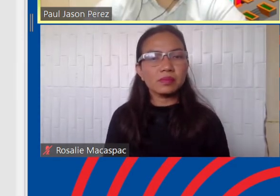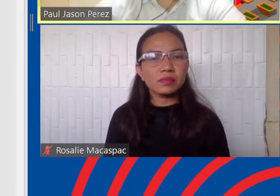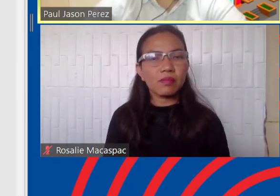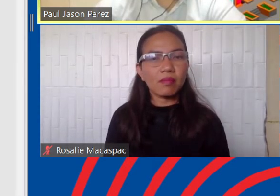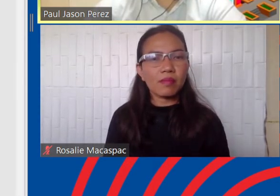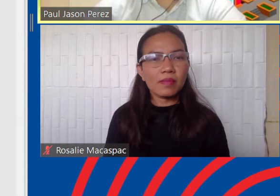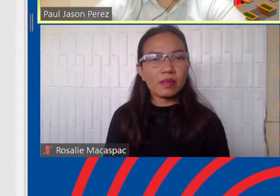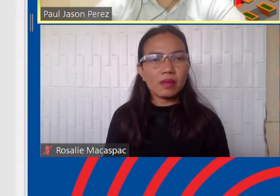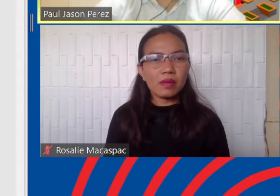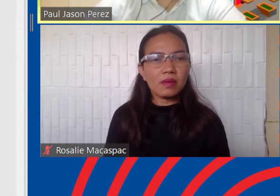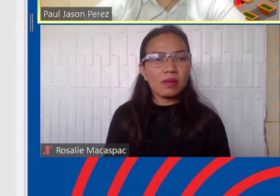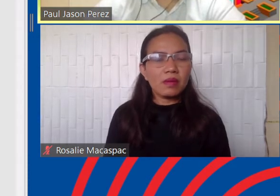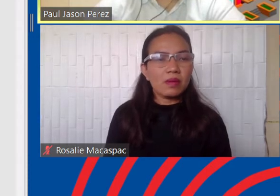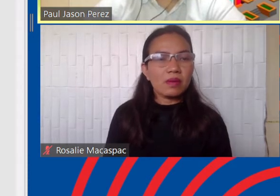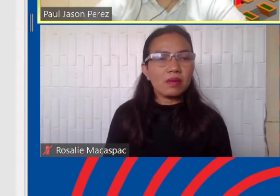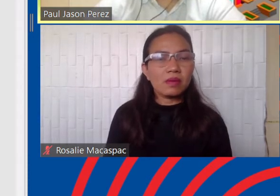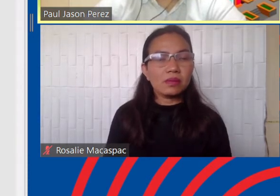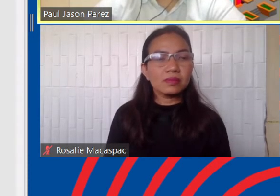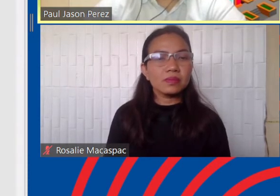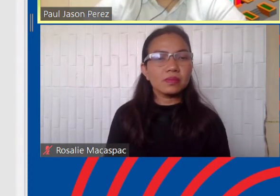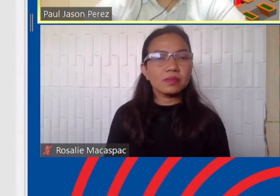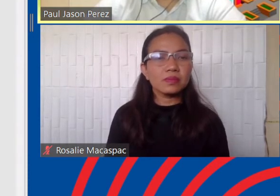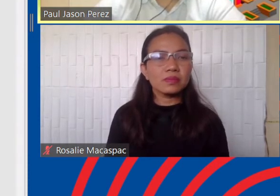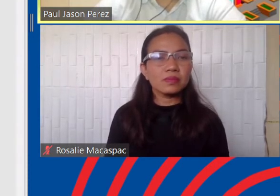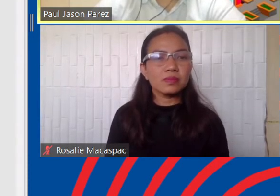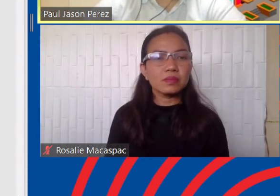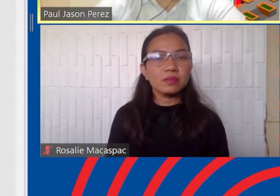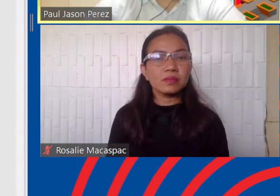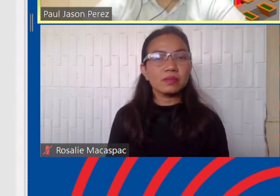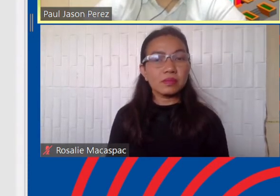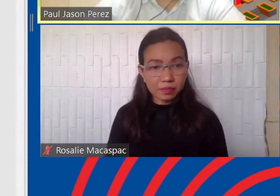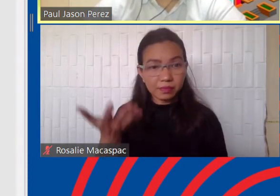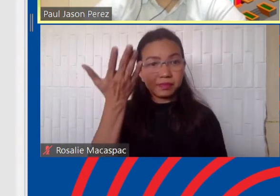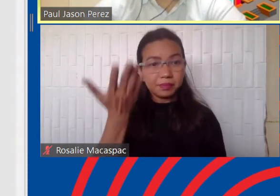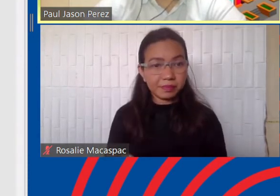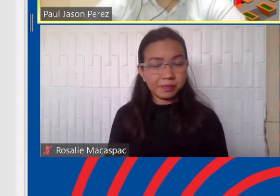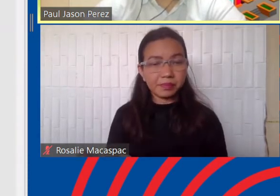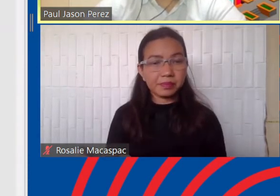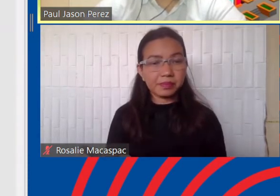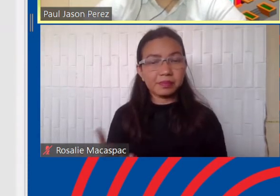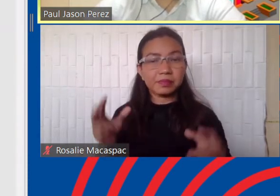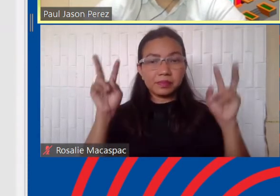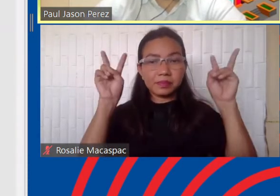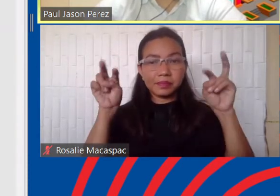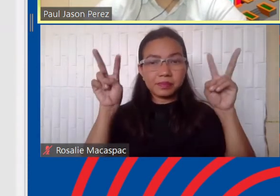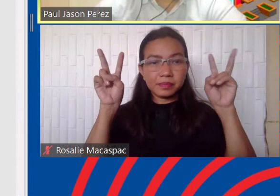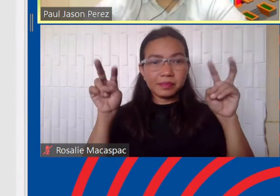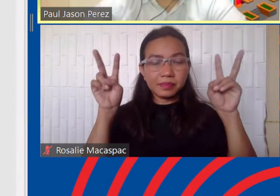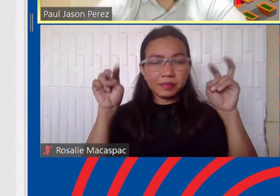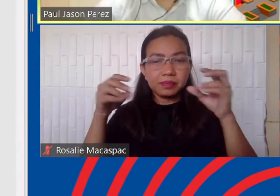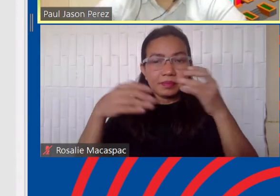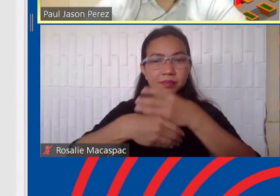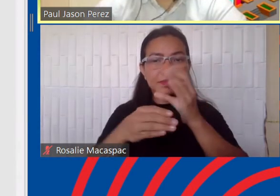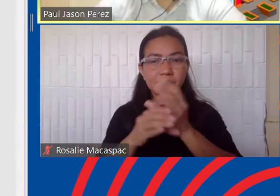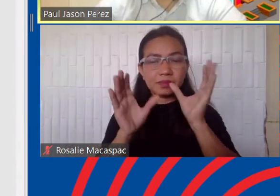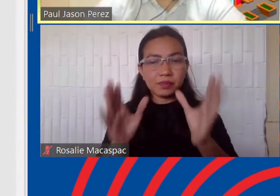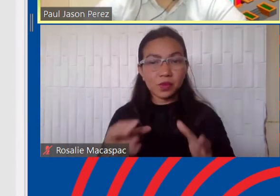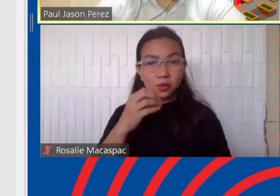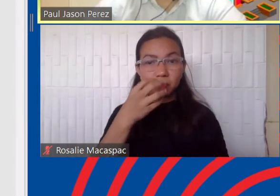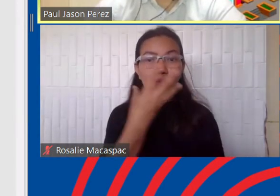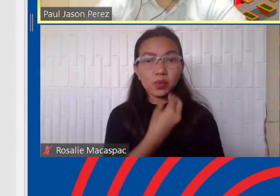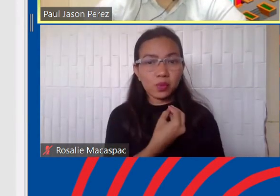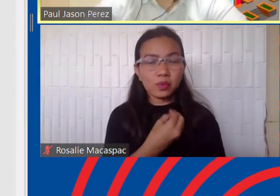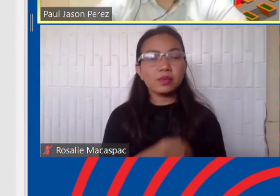So these are the contents. There's a title, the creator, and you will be